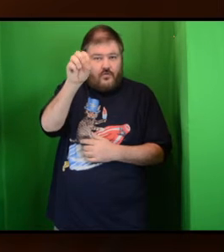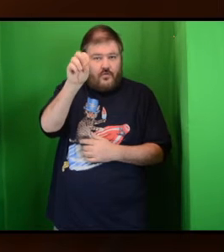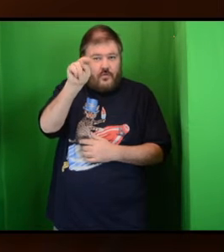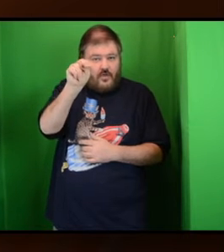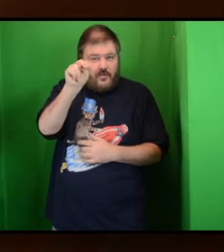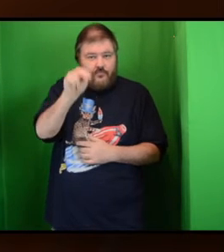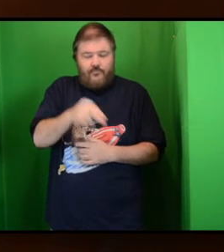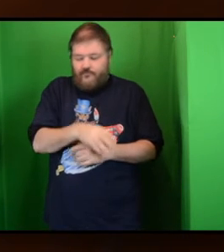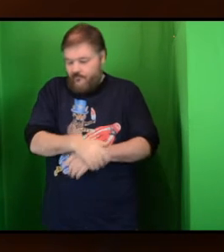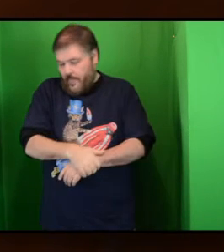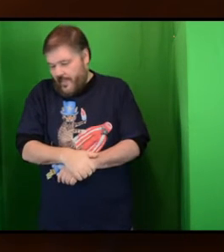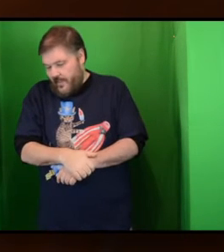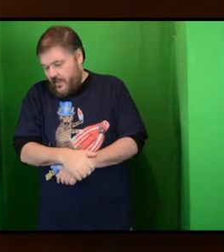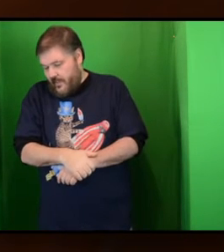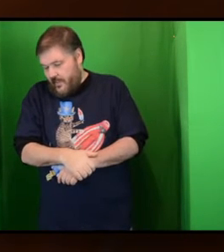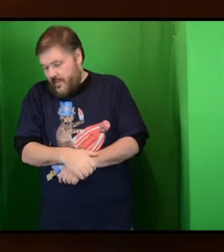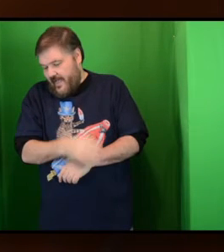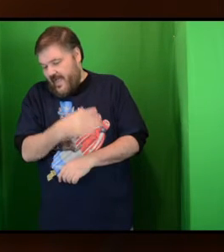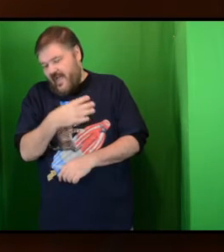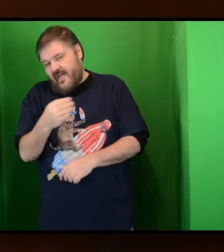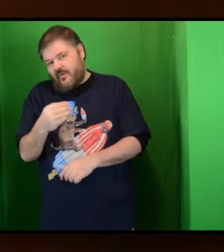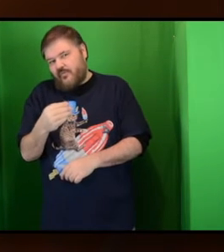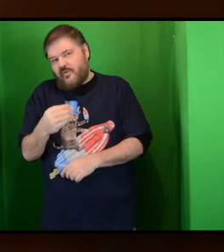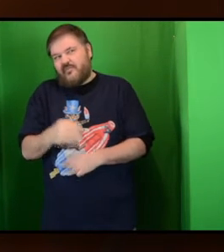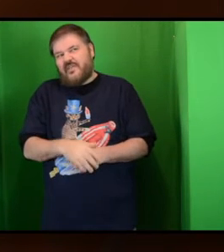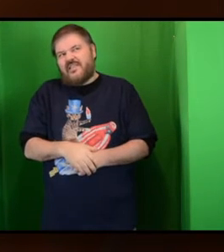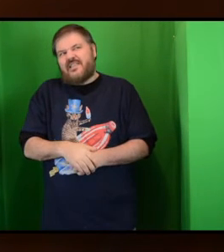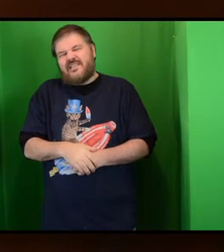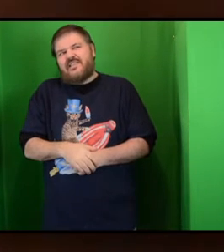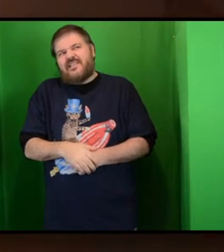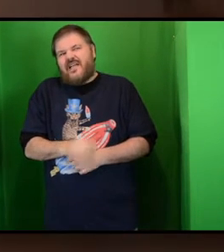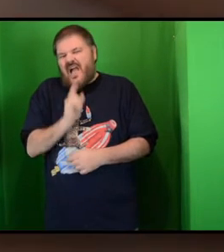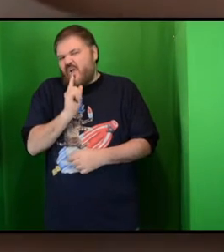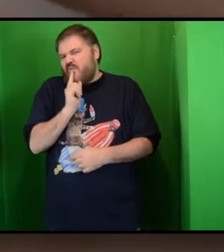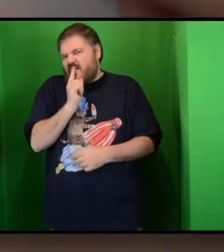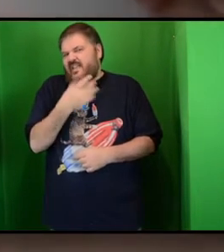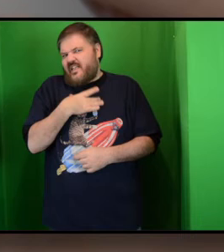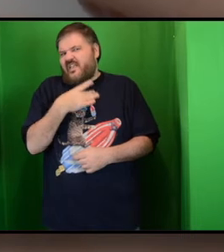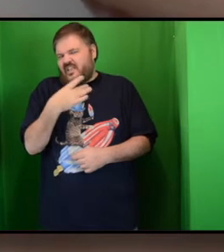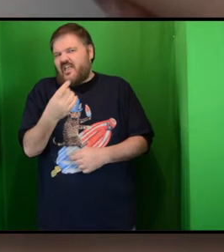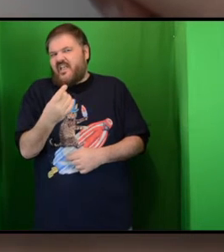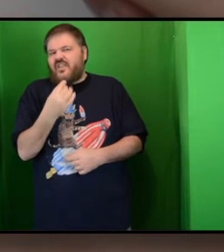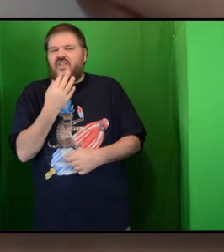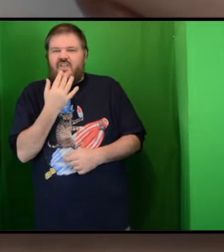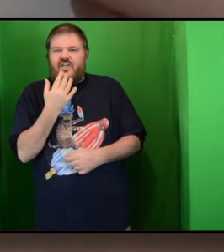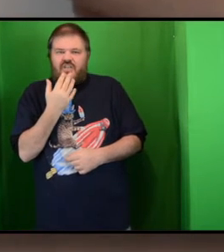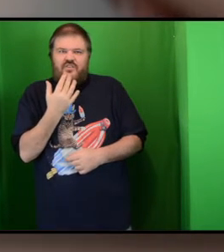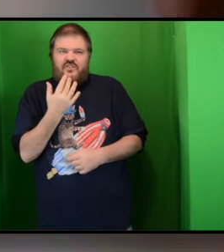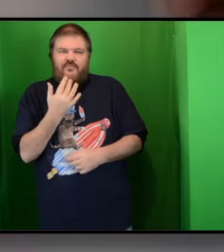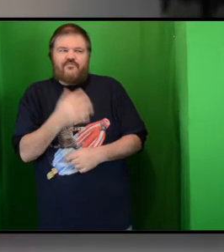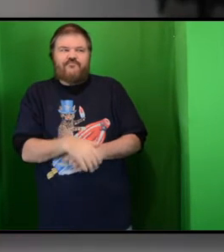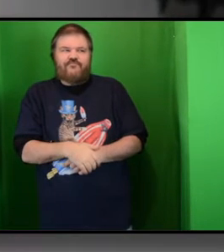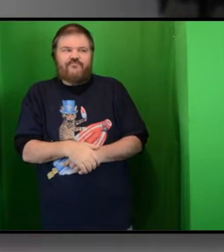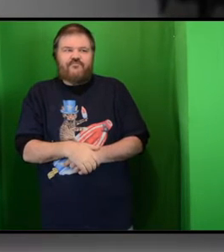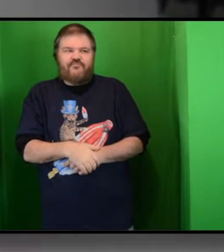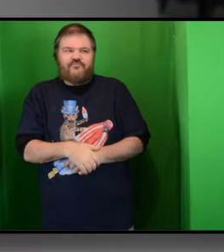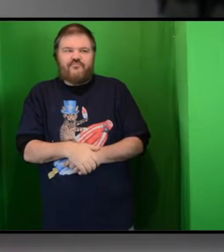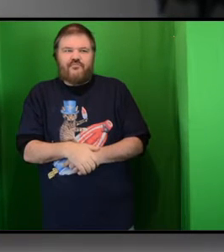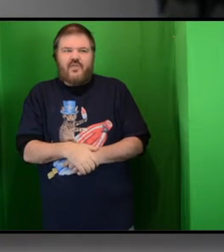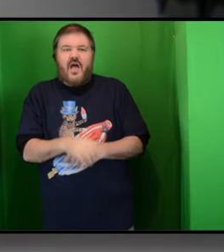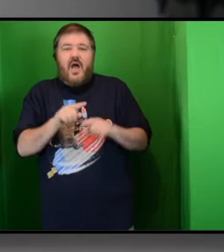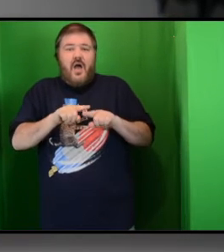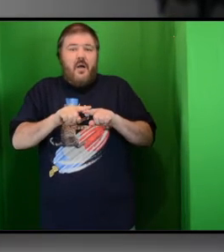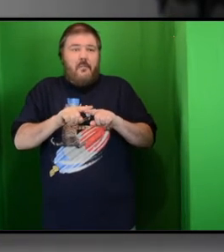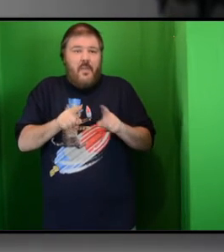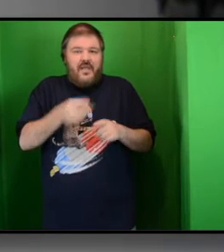some sort of cat-shaped head on the back, and he's got his wings, of course, right here. And of course, if I